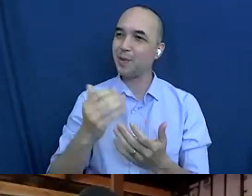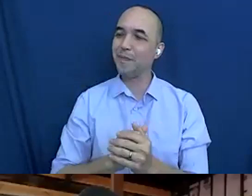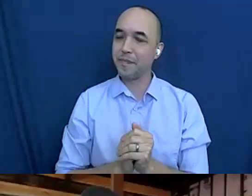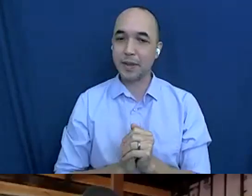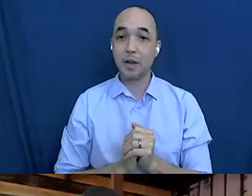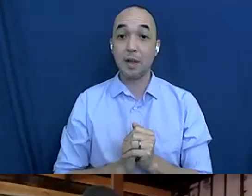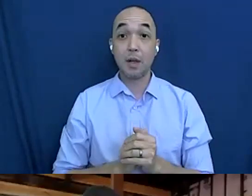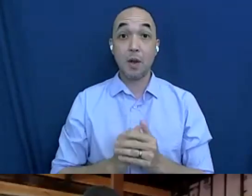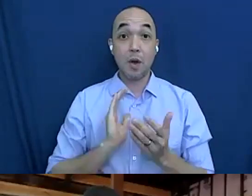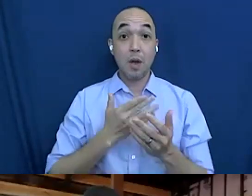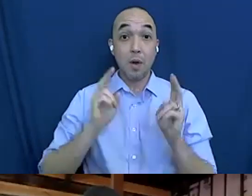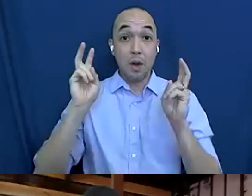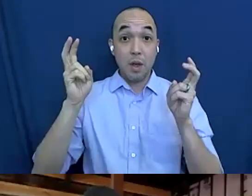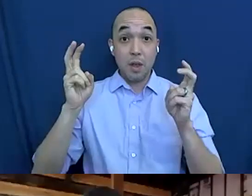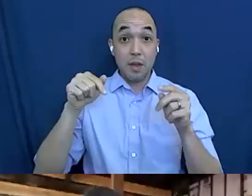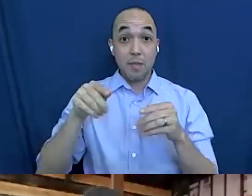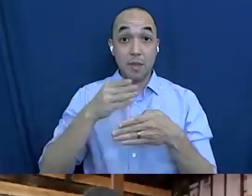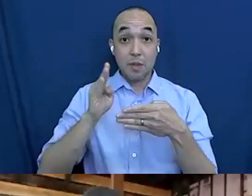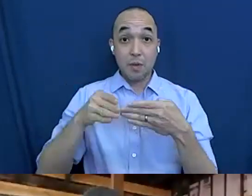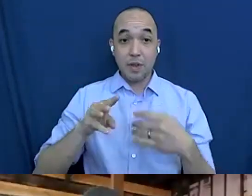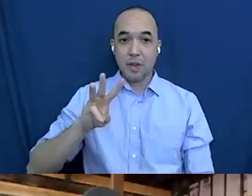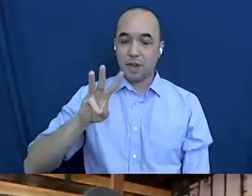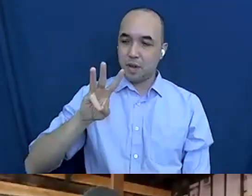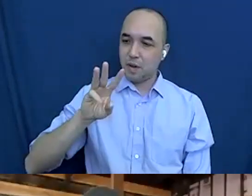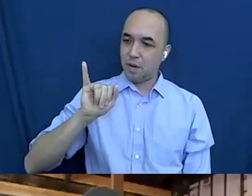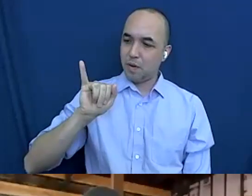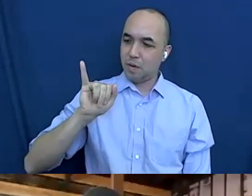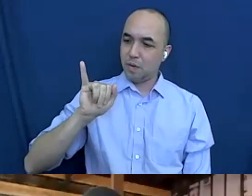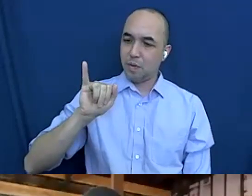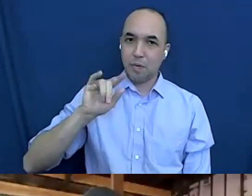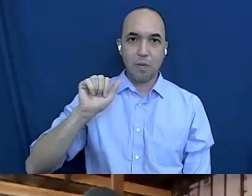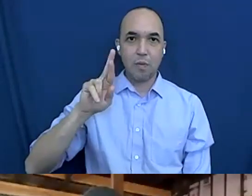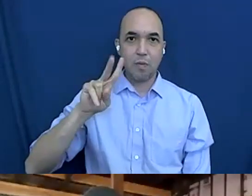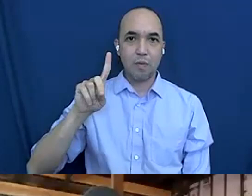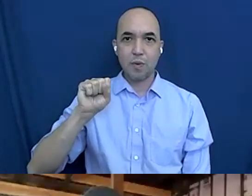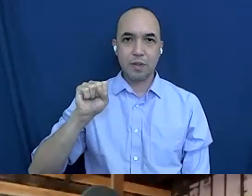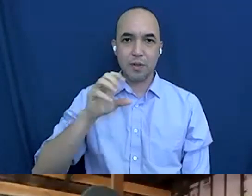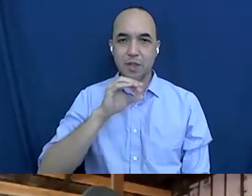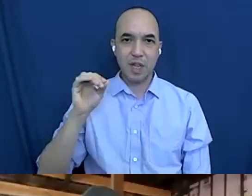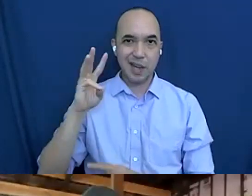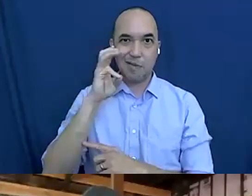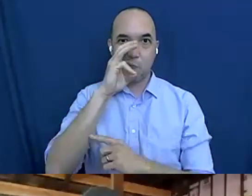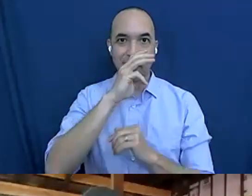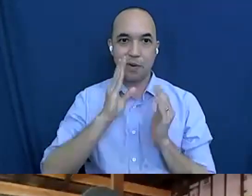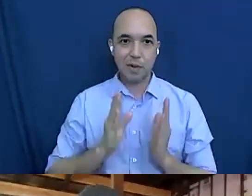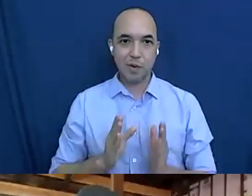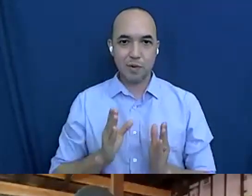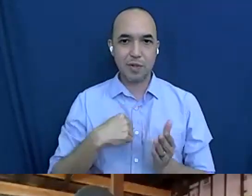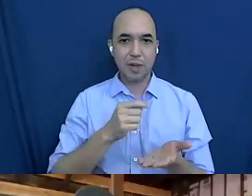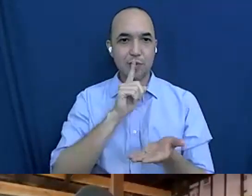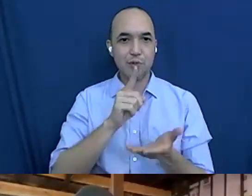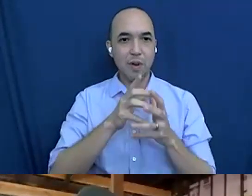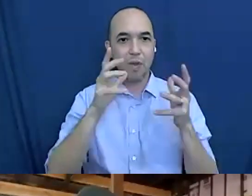this weekend's activities is wizards and weirdos. So I'm sure you have a lot of people who like to dress as elves come to talk to you